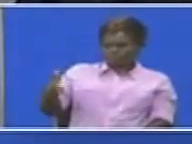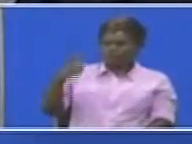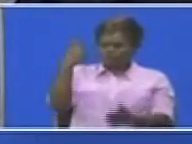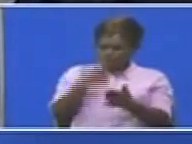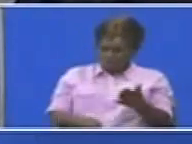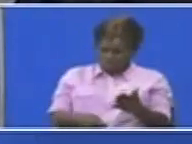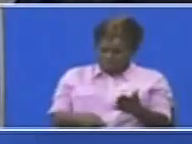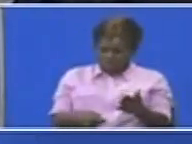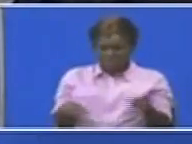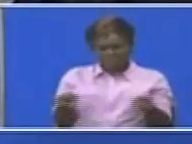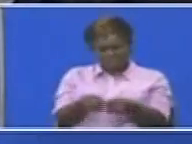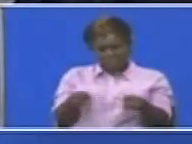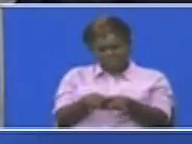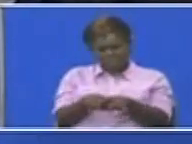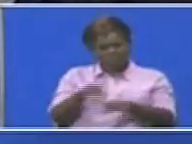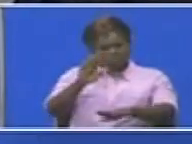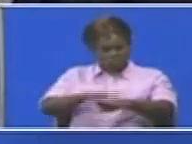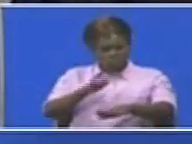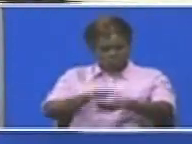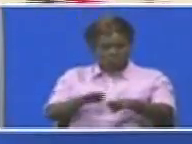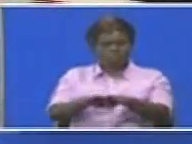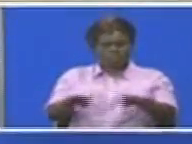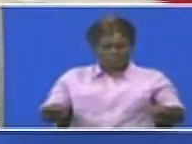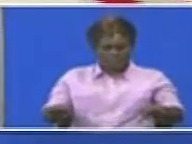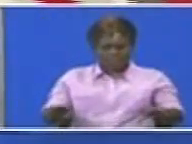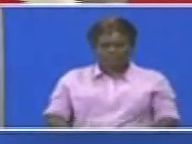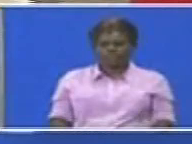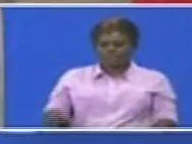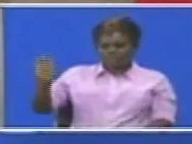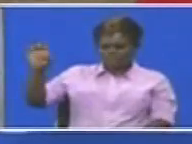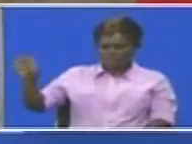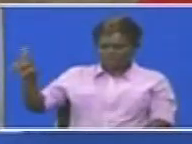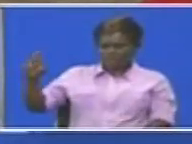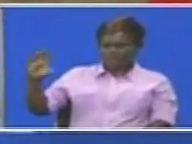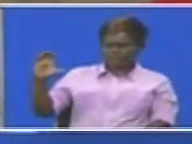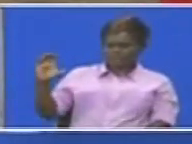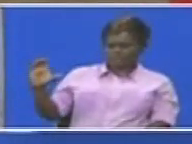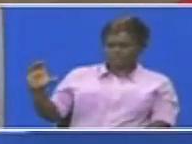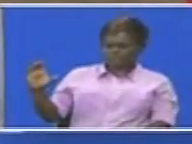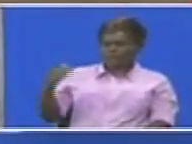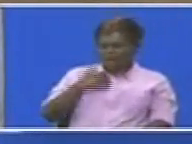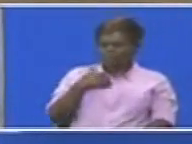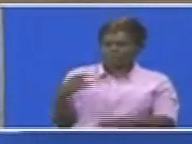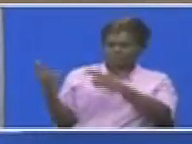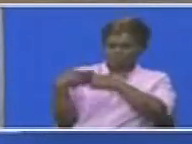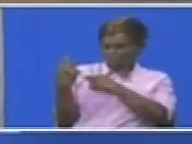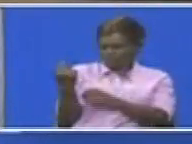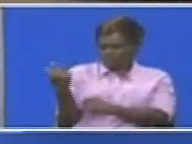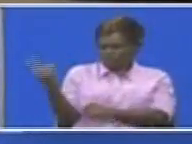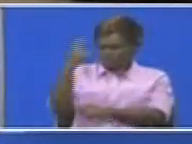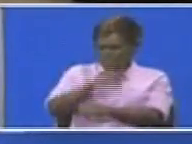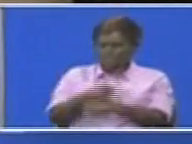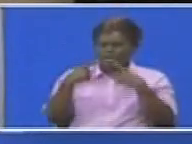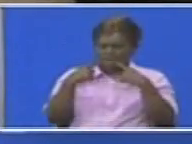still remain positive in terms of the current trend. The ERC, in line with its mandate, will in a few days be making known